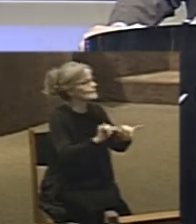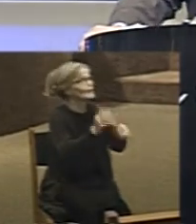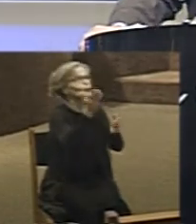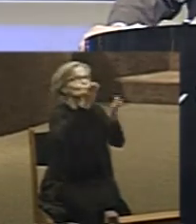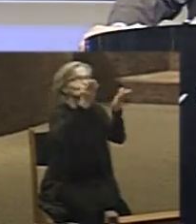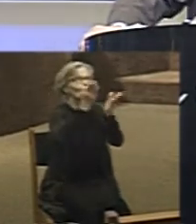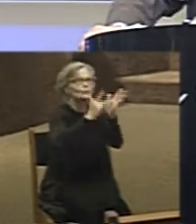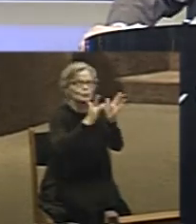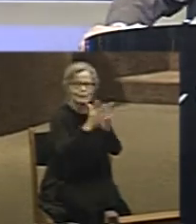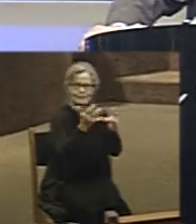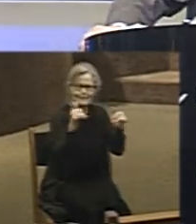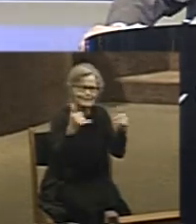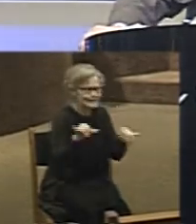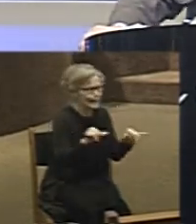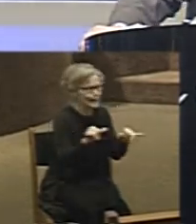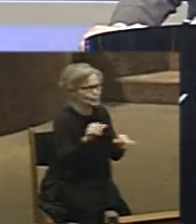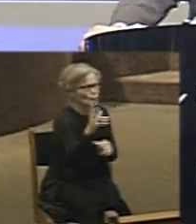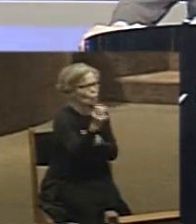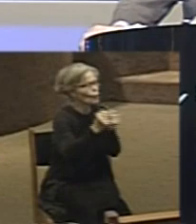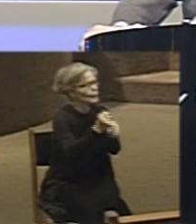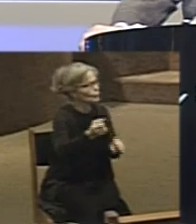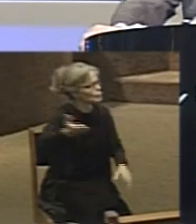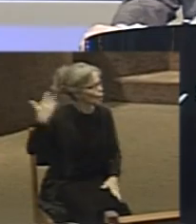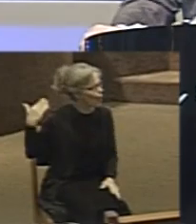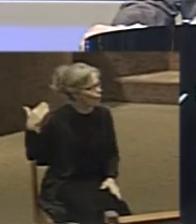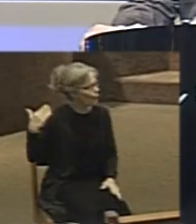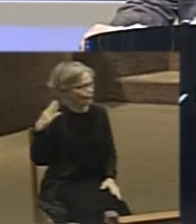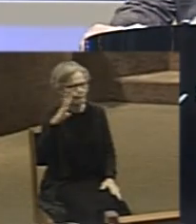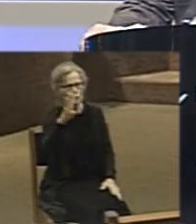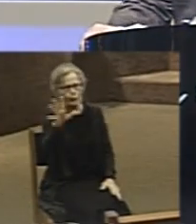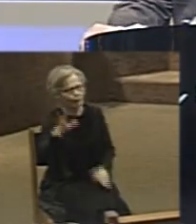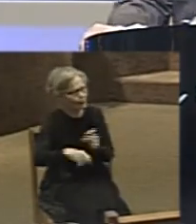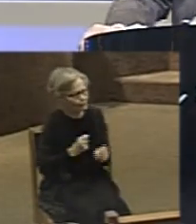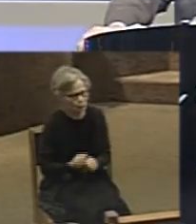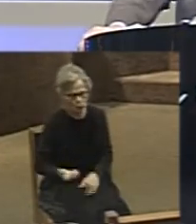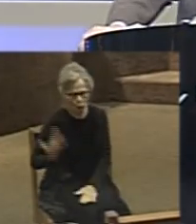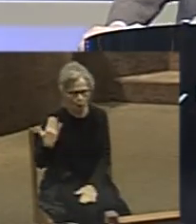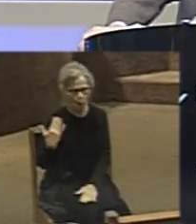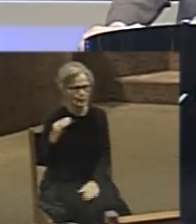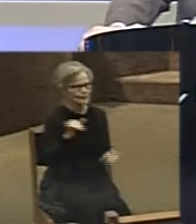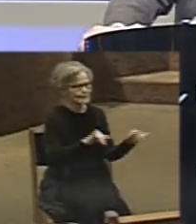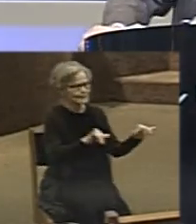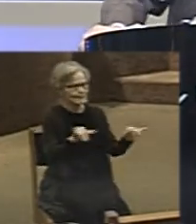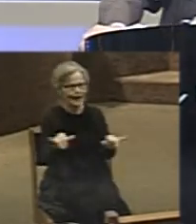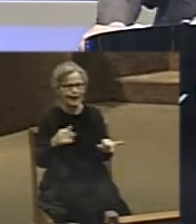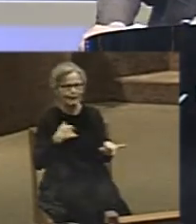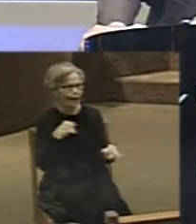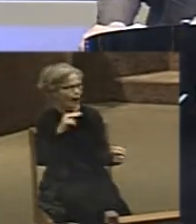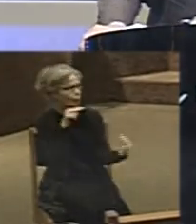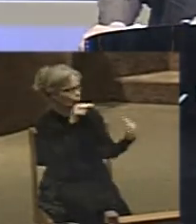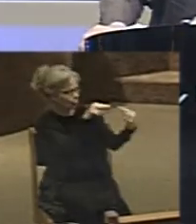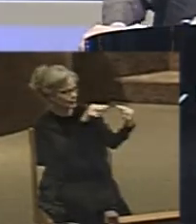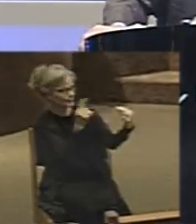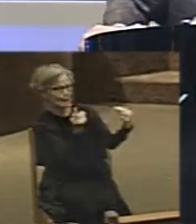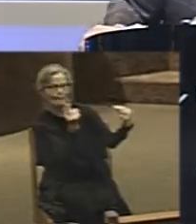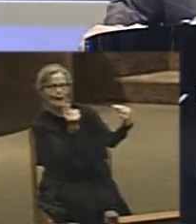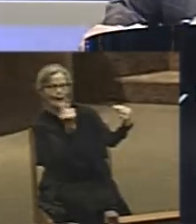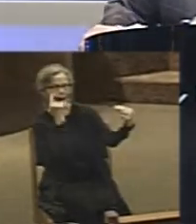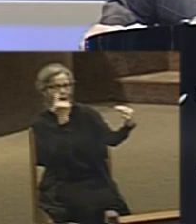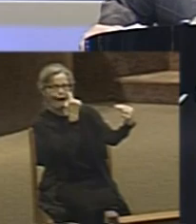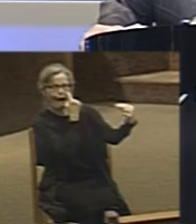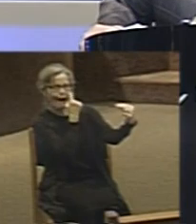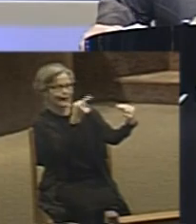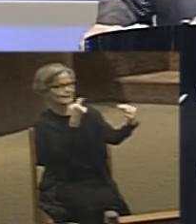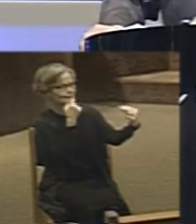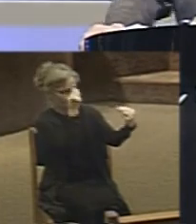25 years ago and 35 years ago and 45 years ago. I looked somebody in the eye the other day and I said,